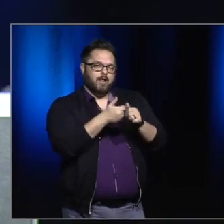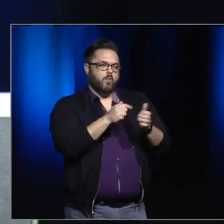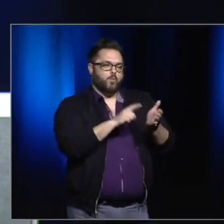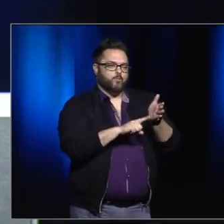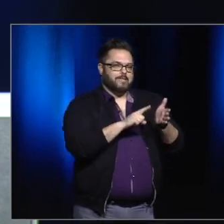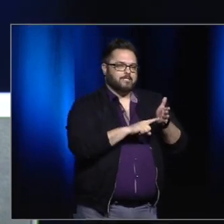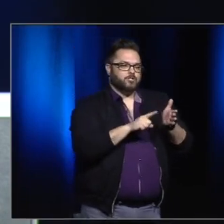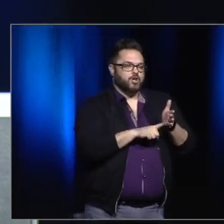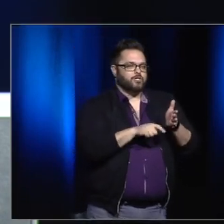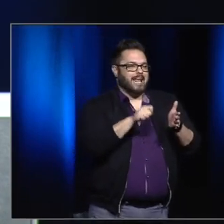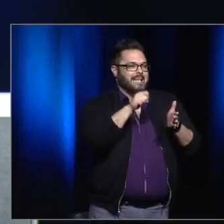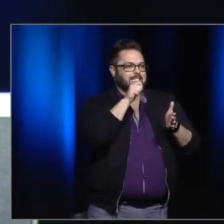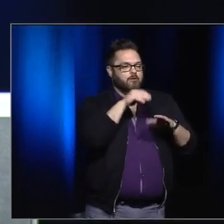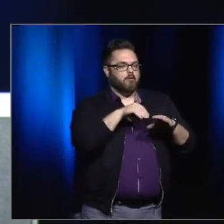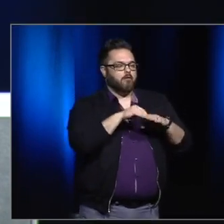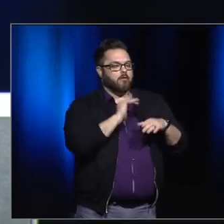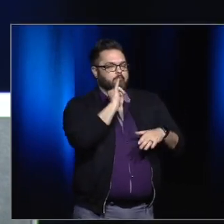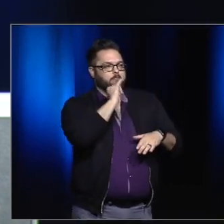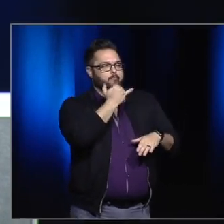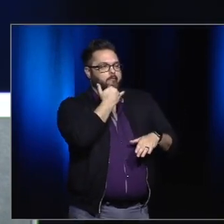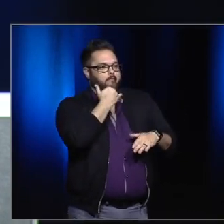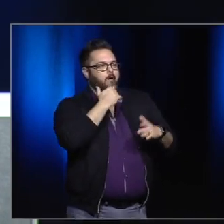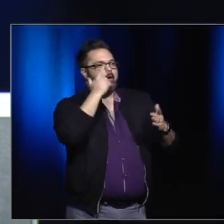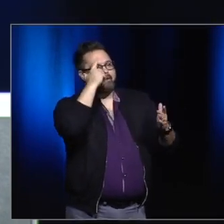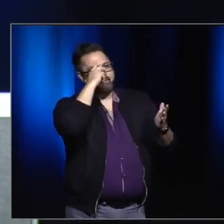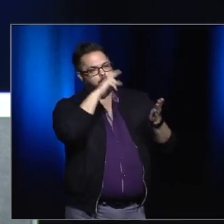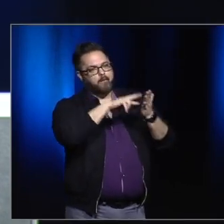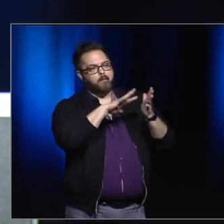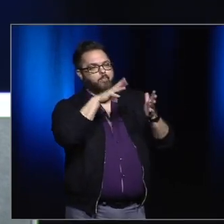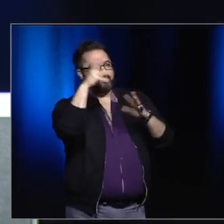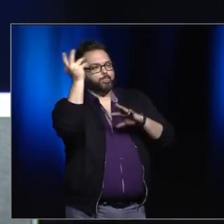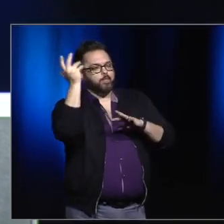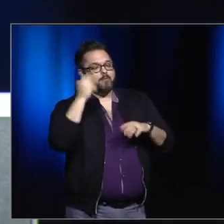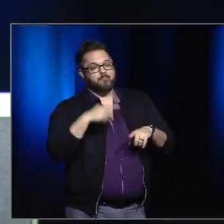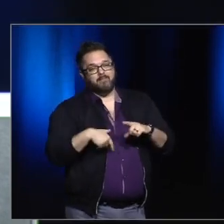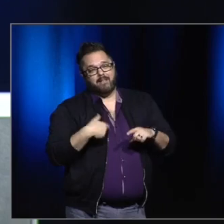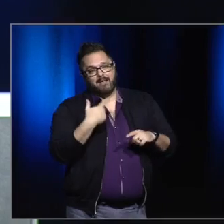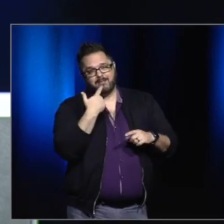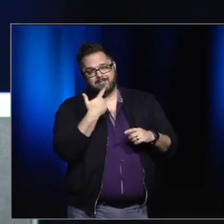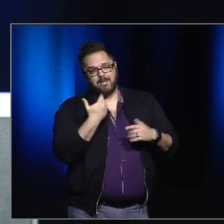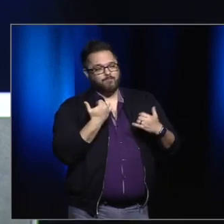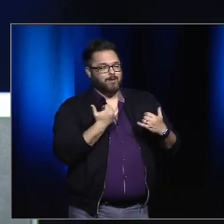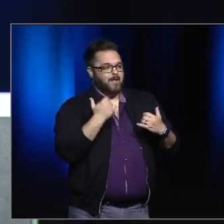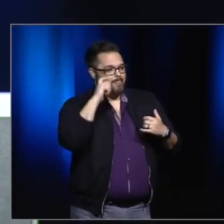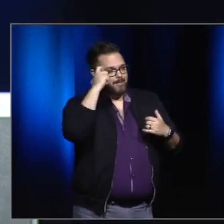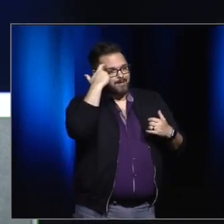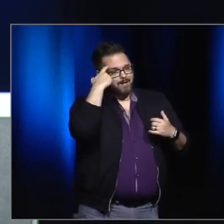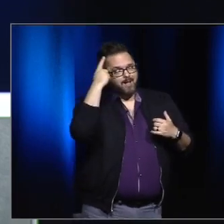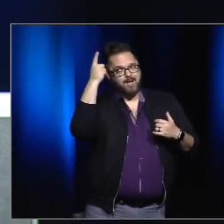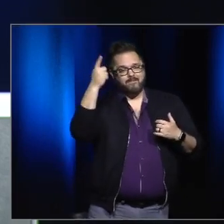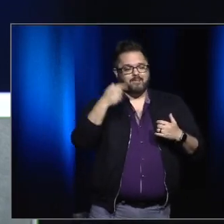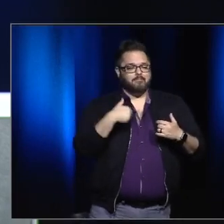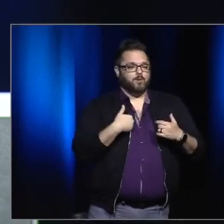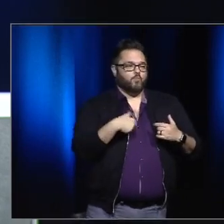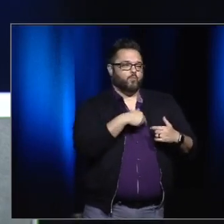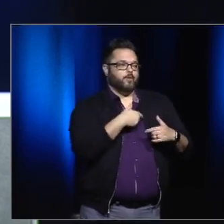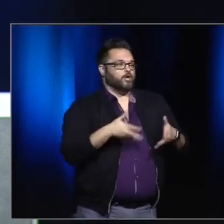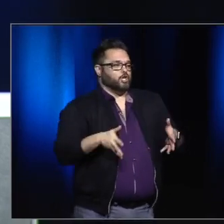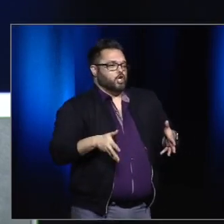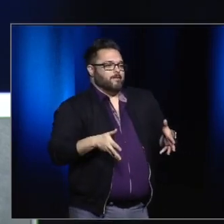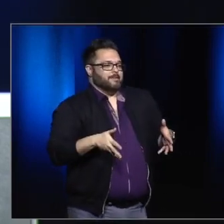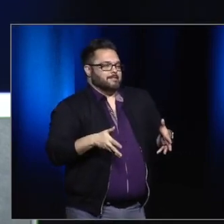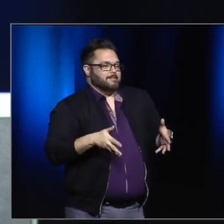have unintended consequences from that. But like I said, our current government is making us very nervous,